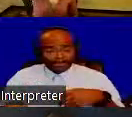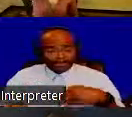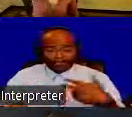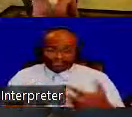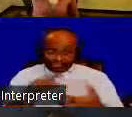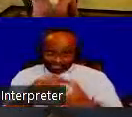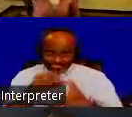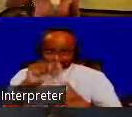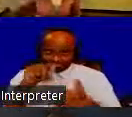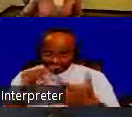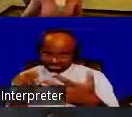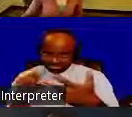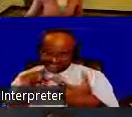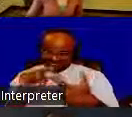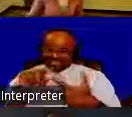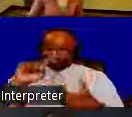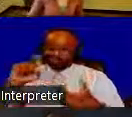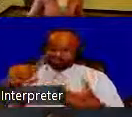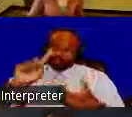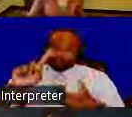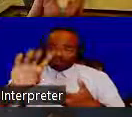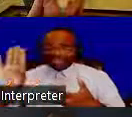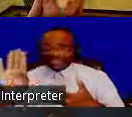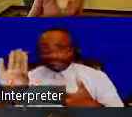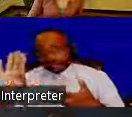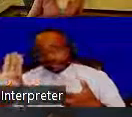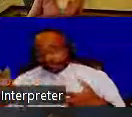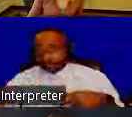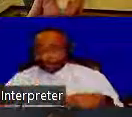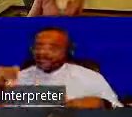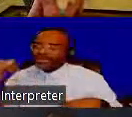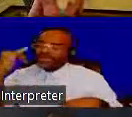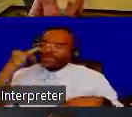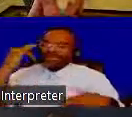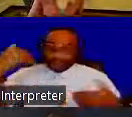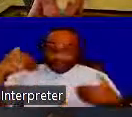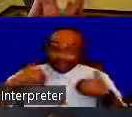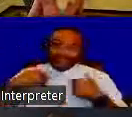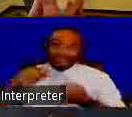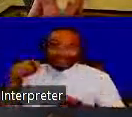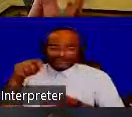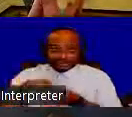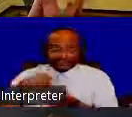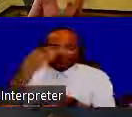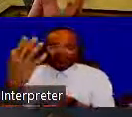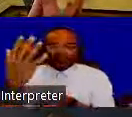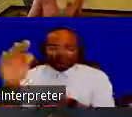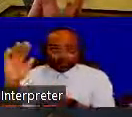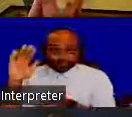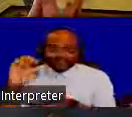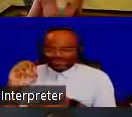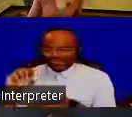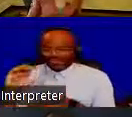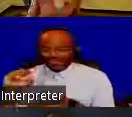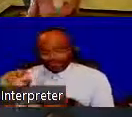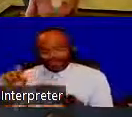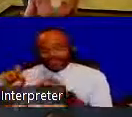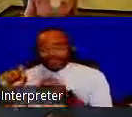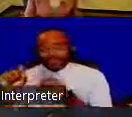we do have specifically a forestry and forest ecosystem management